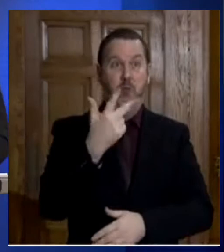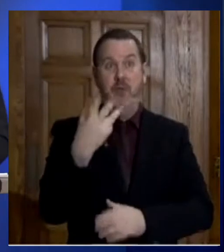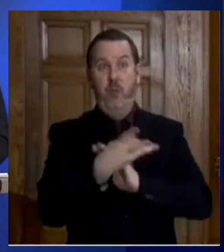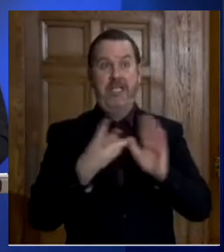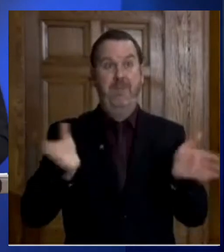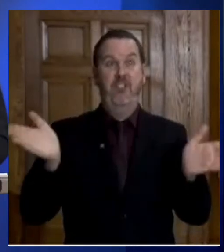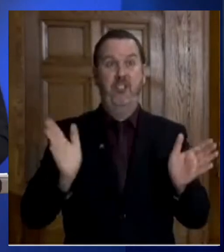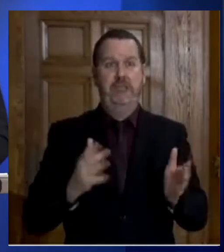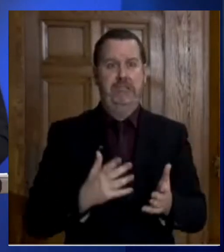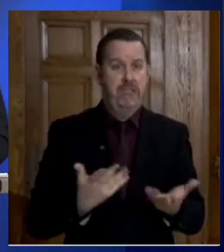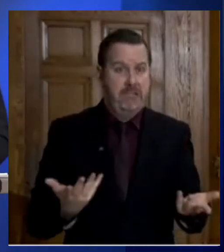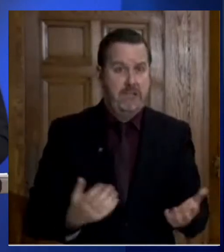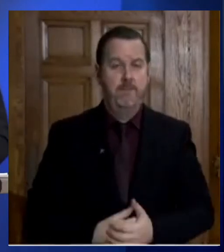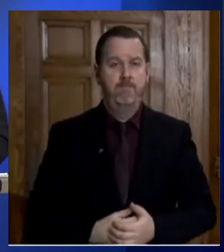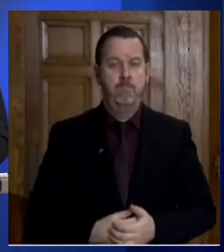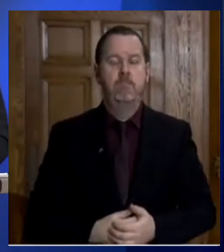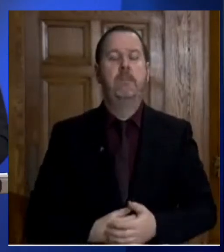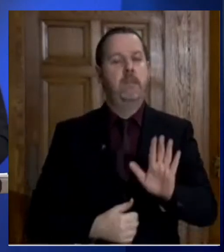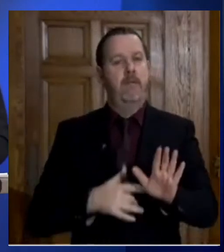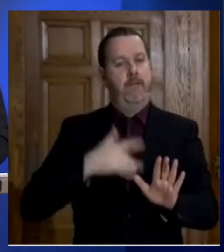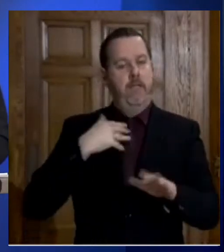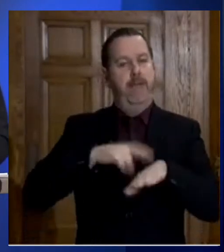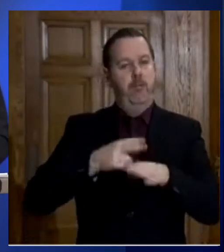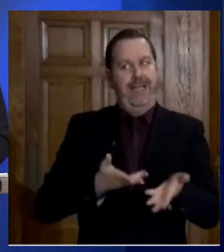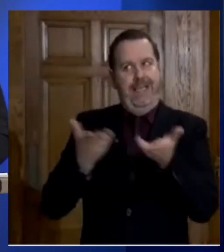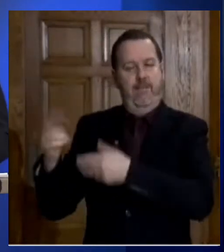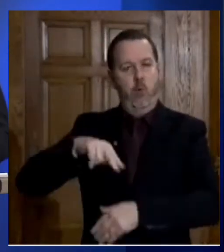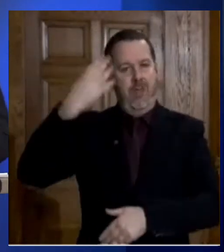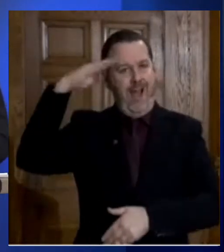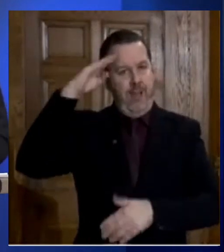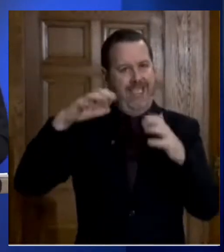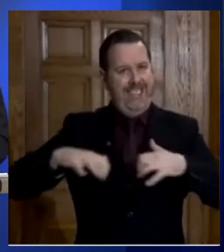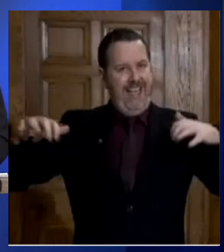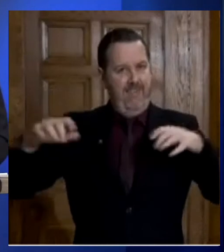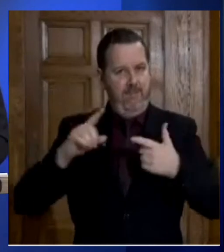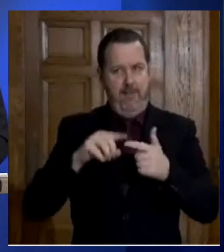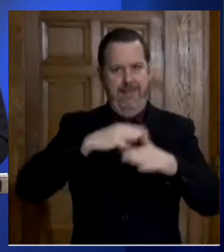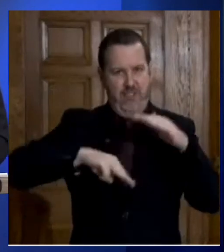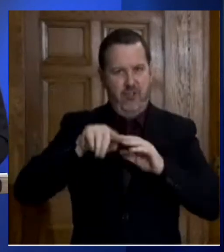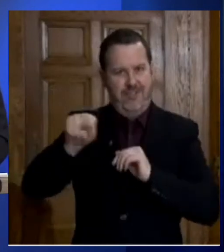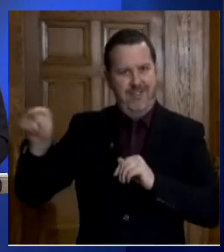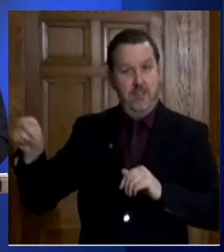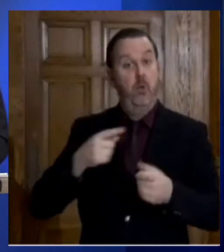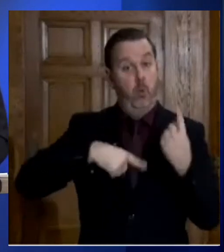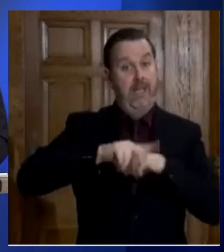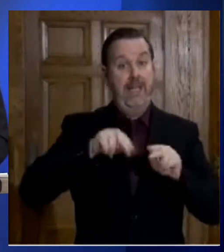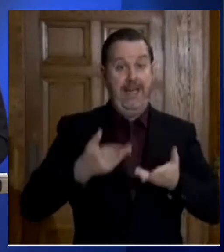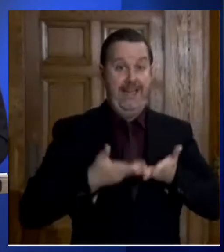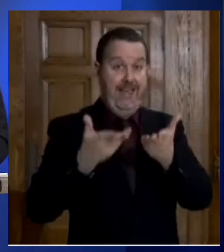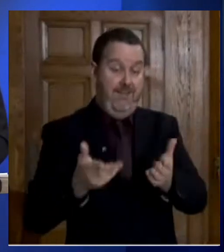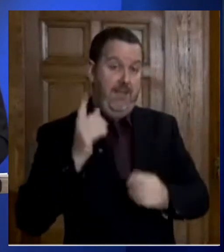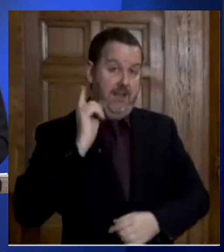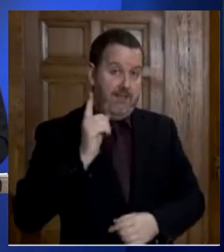ultimately, those decisions are matters for the executive and for ministers. Ian and I will continue to provide advice in terms of our assessment and levels of